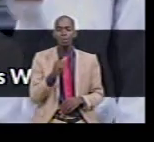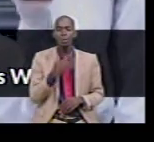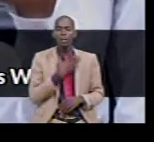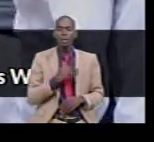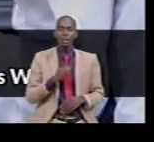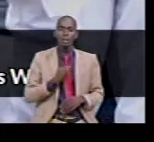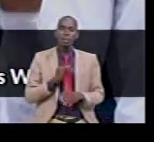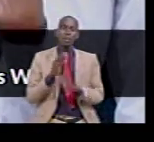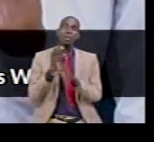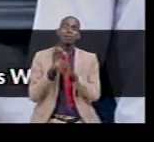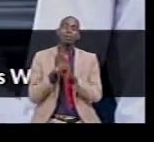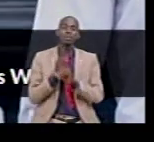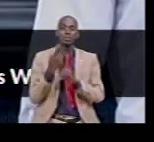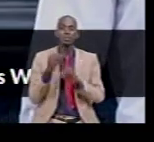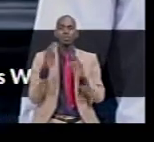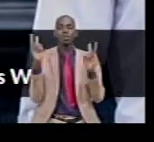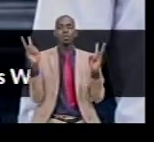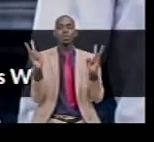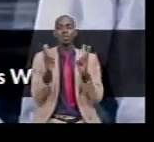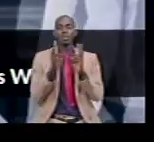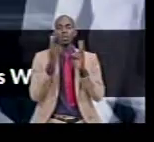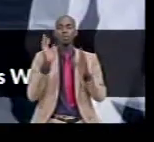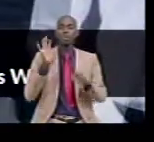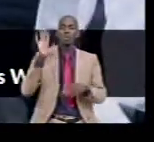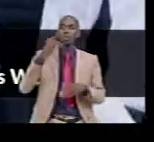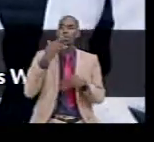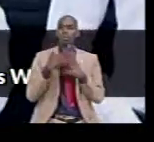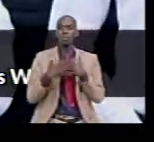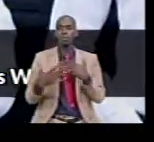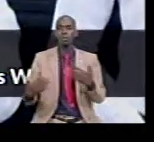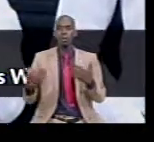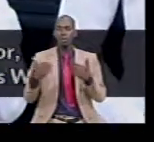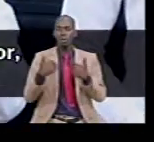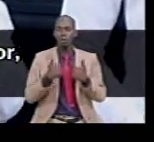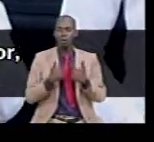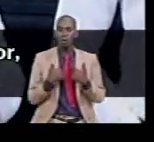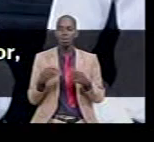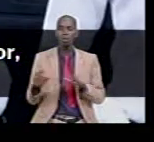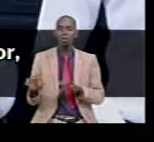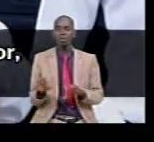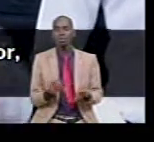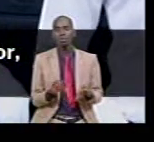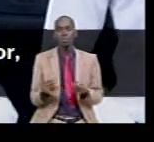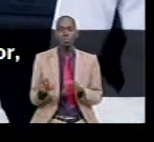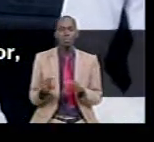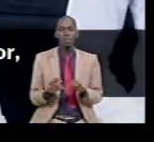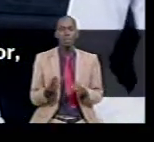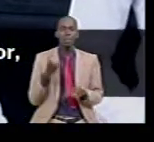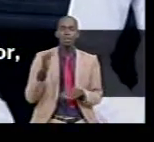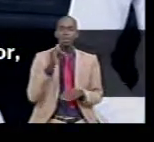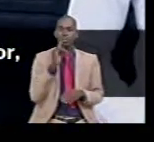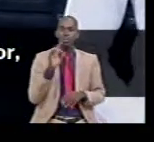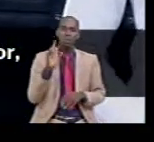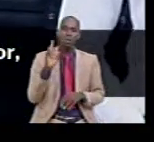and I claim the victory your blood has won. Oh, there is